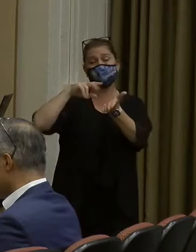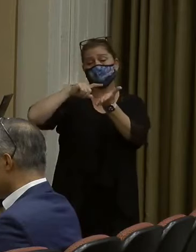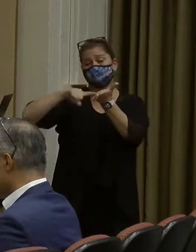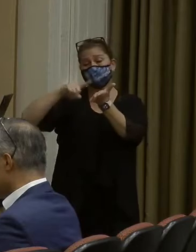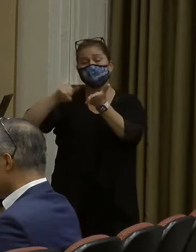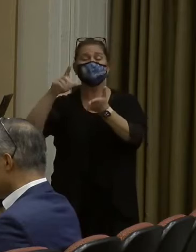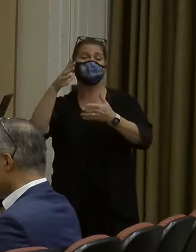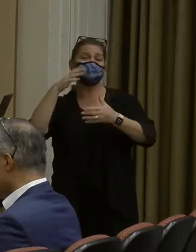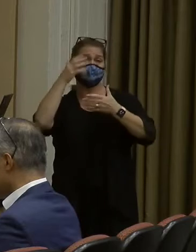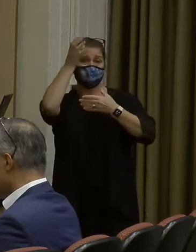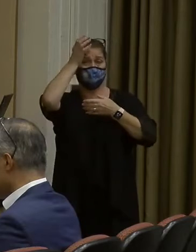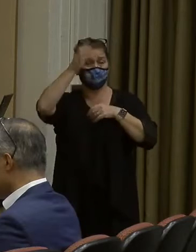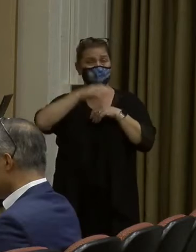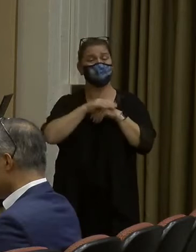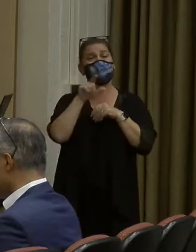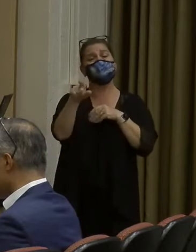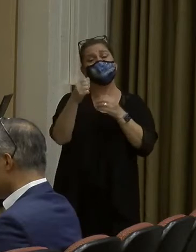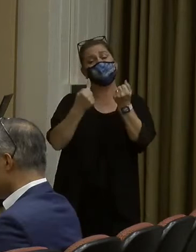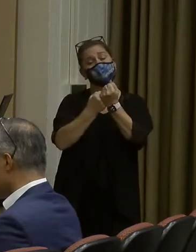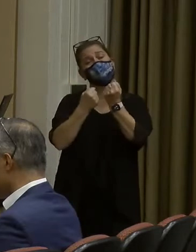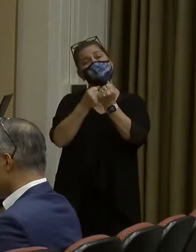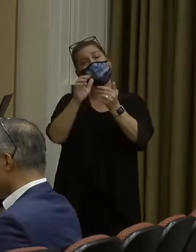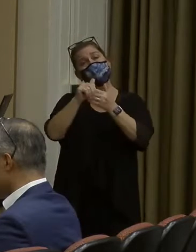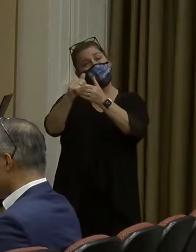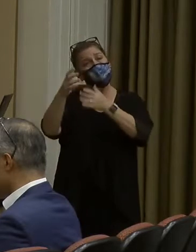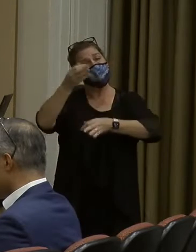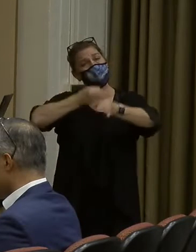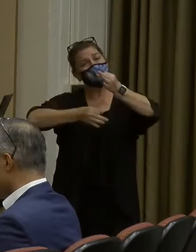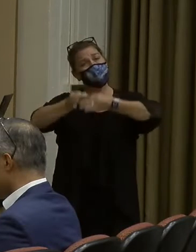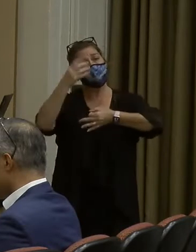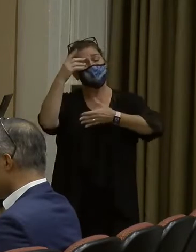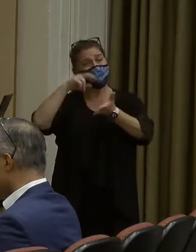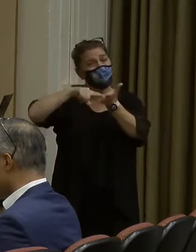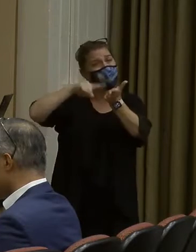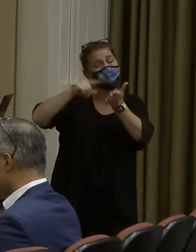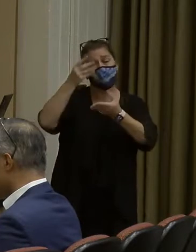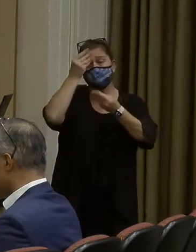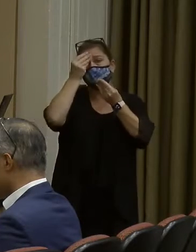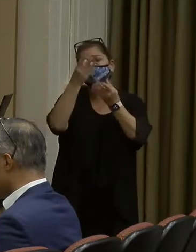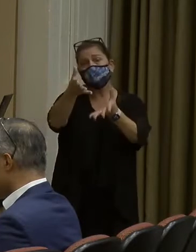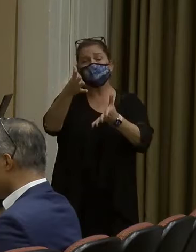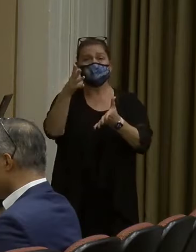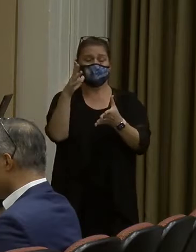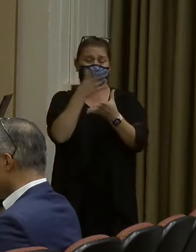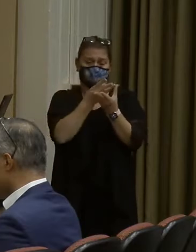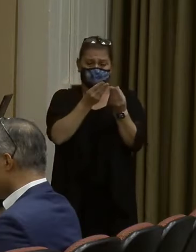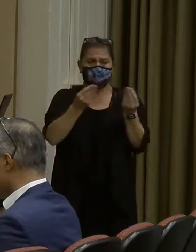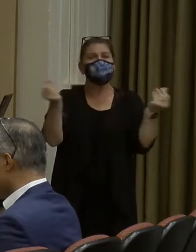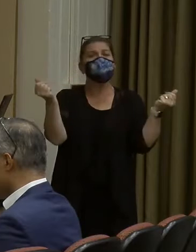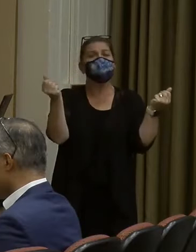scholars, focused on bolstering leadership and the exchange of research, information, and